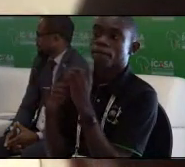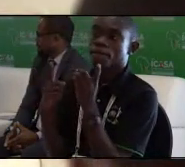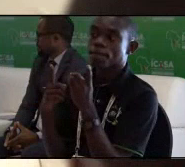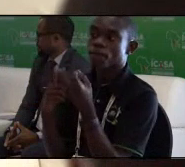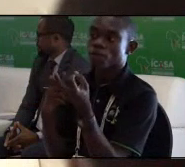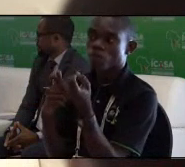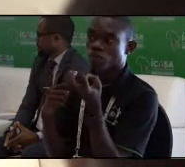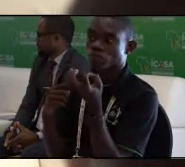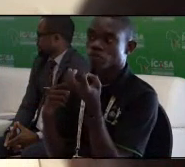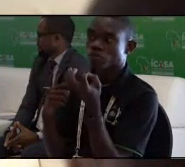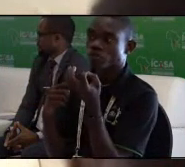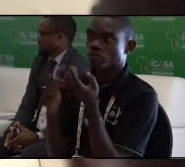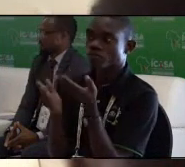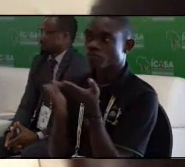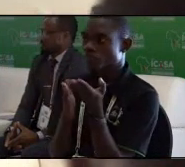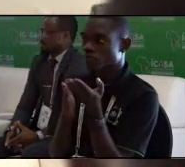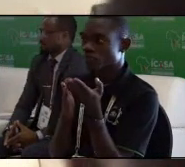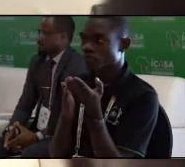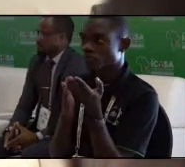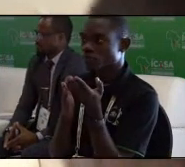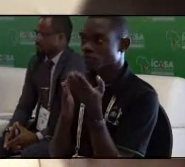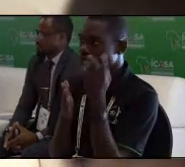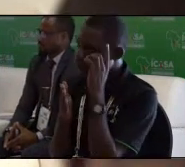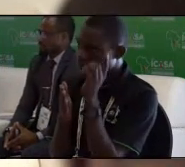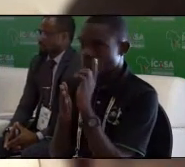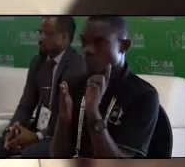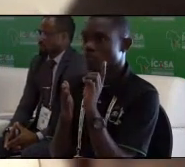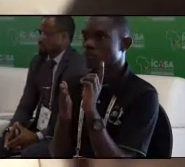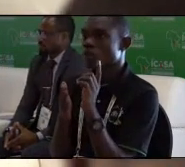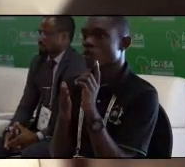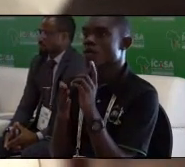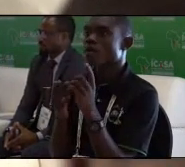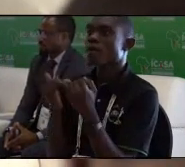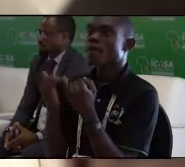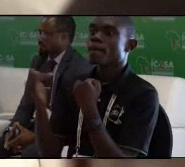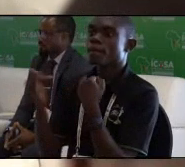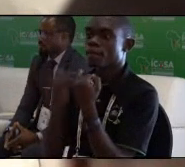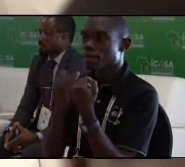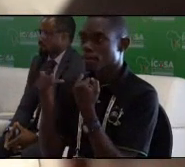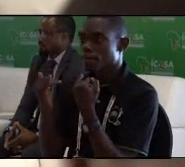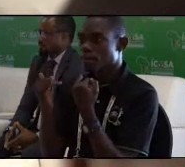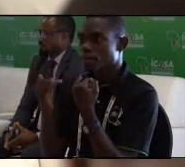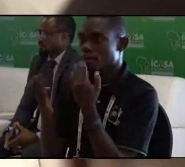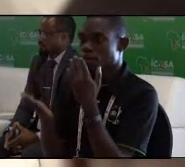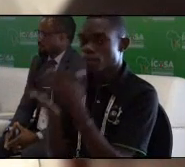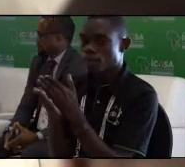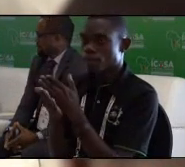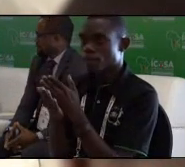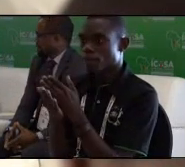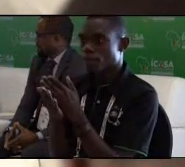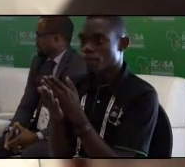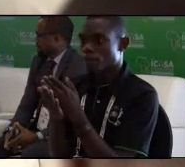document. So from inception, blood-based was not an issue. So when we started